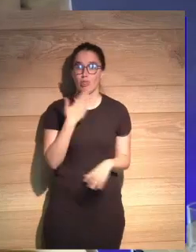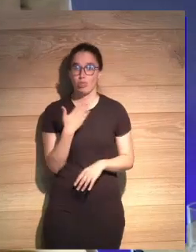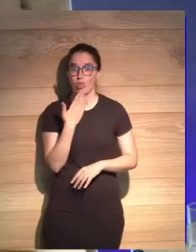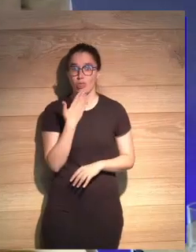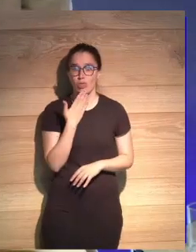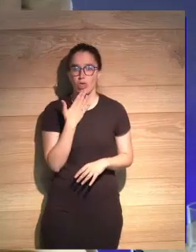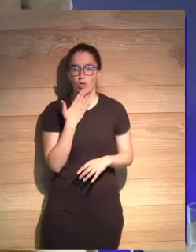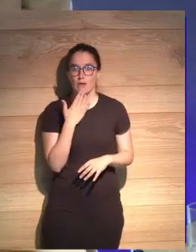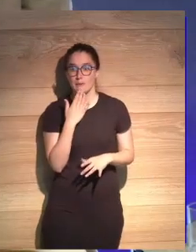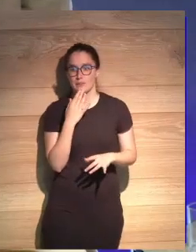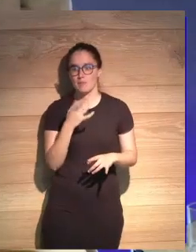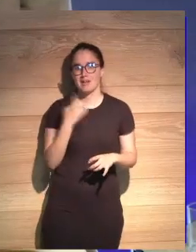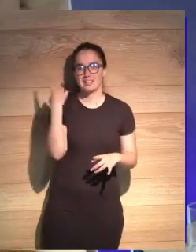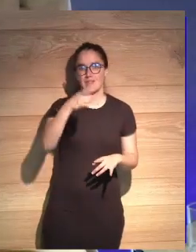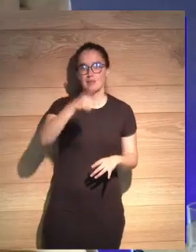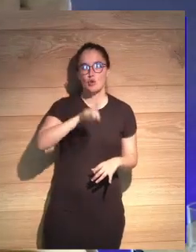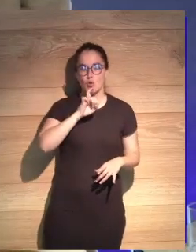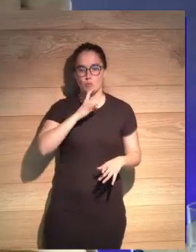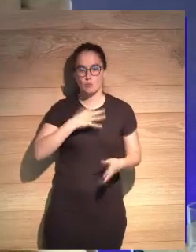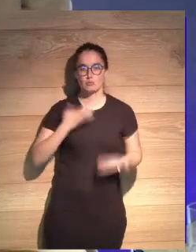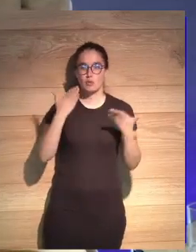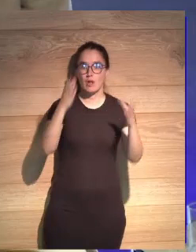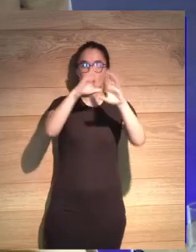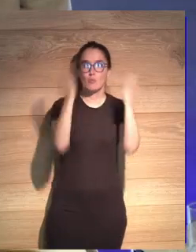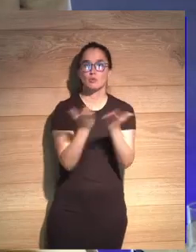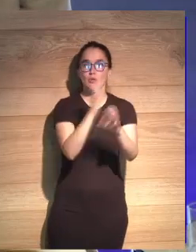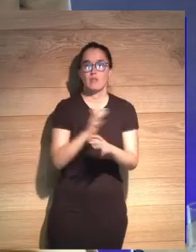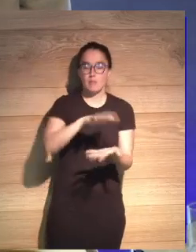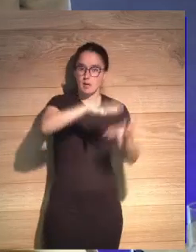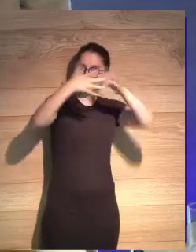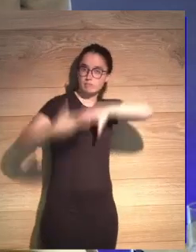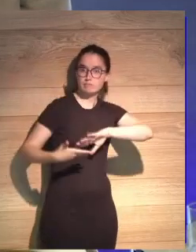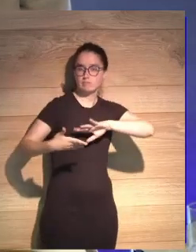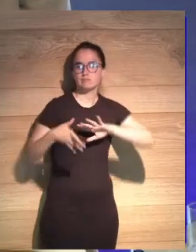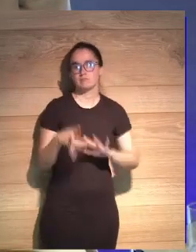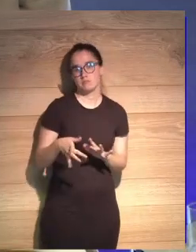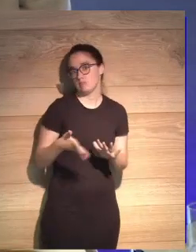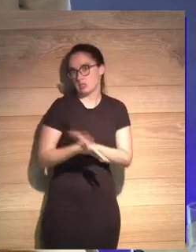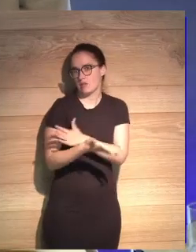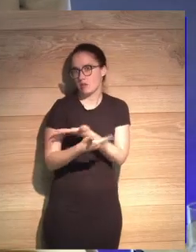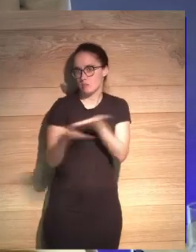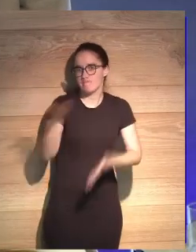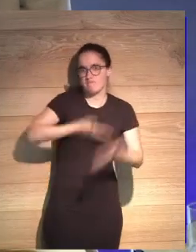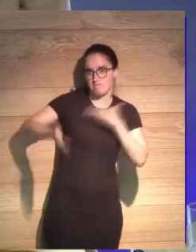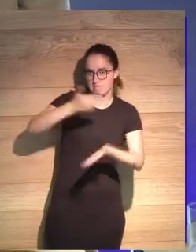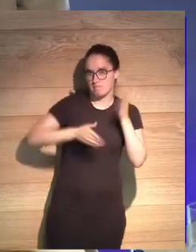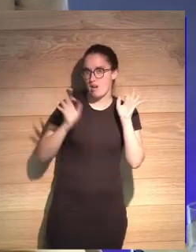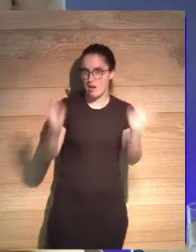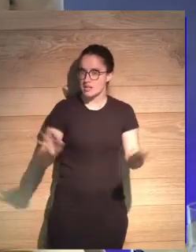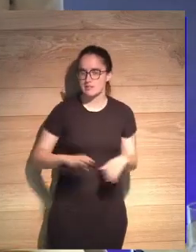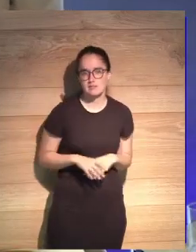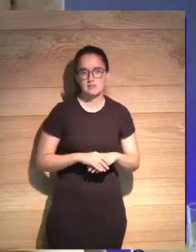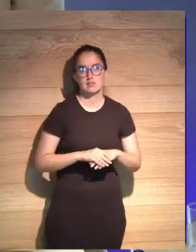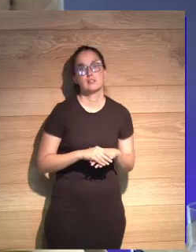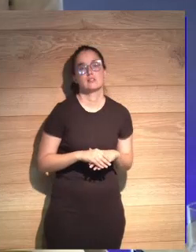a game, just entertainment, playing, and then how can we help science to move forward. So, of course,